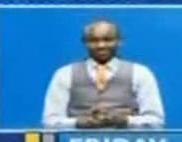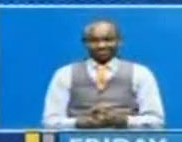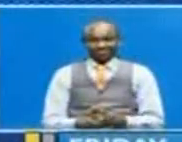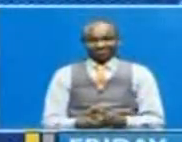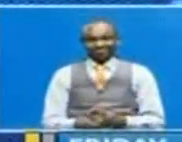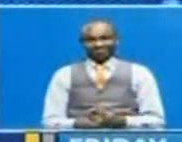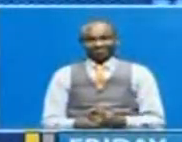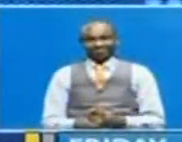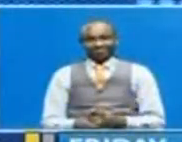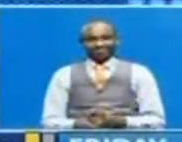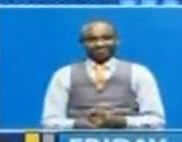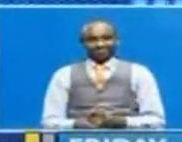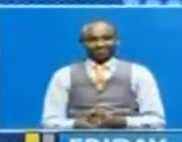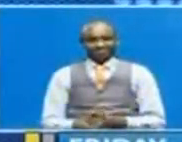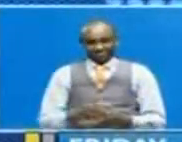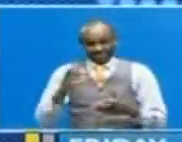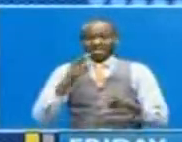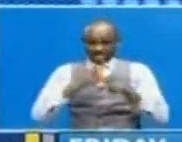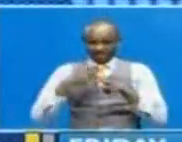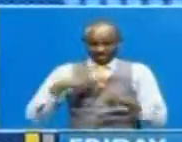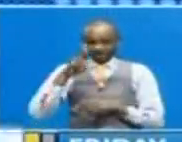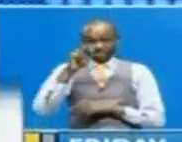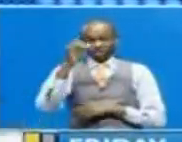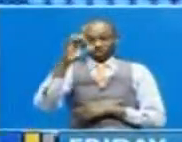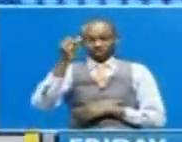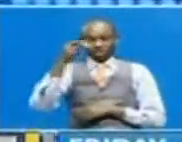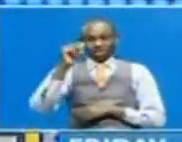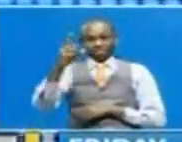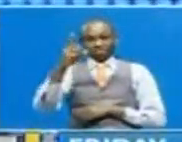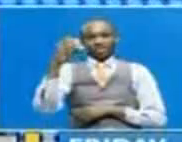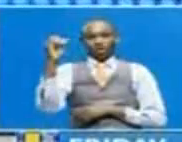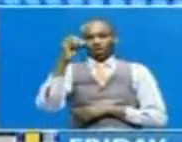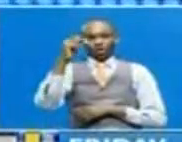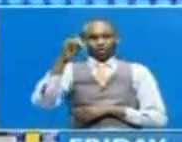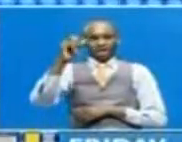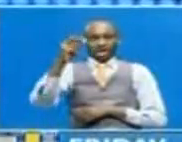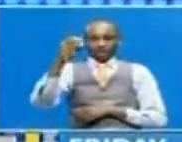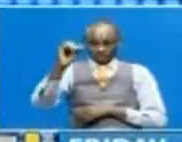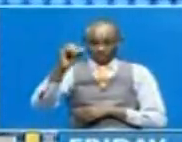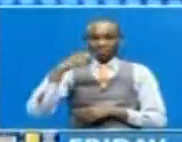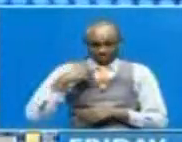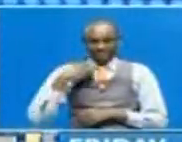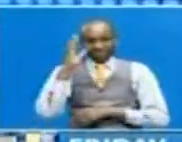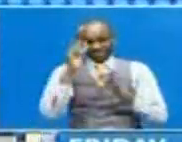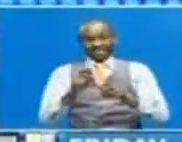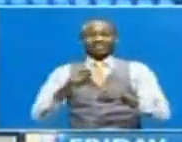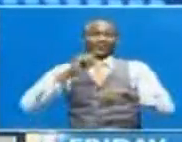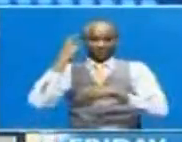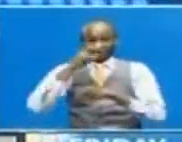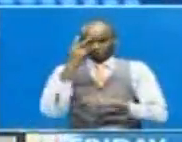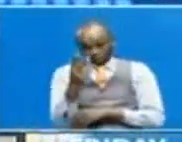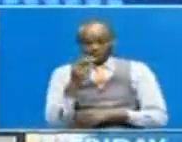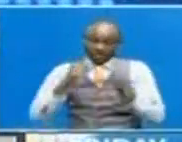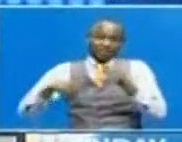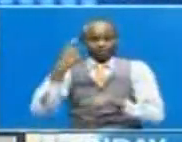ready. All right, now my name is Richard Onyango, aka Richie Roger, contestant on The Presenter Season 2, hopefully